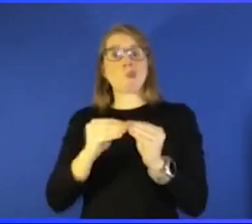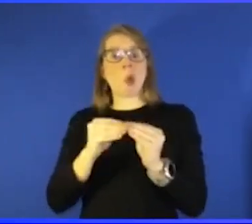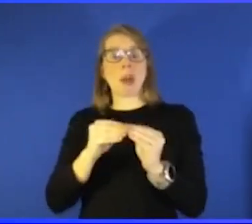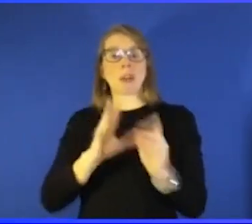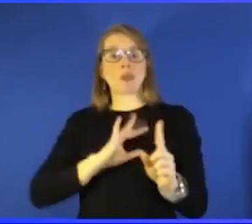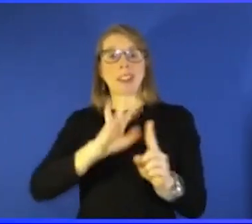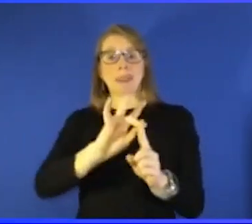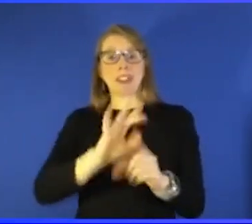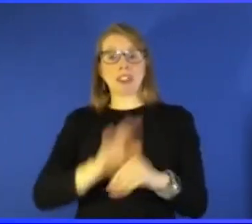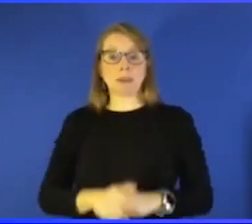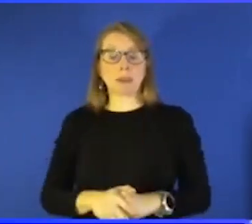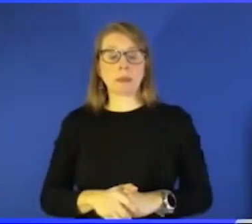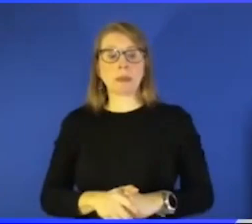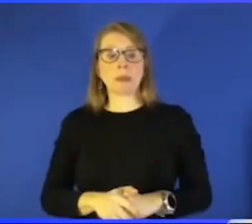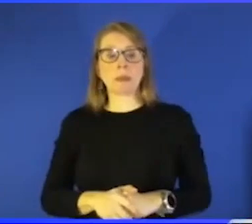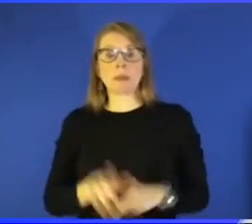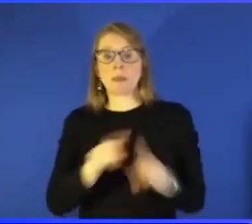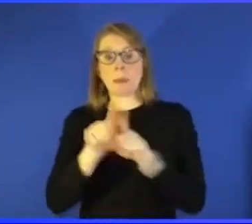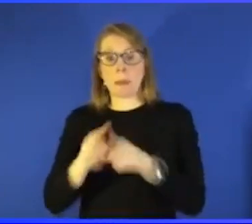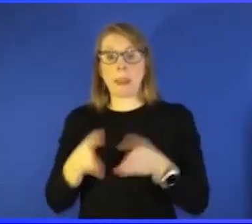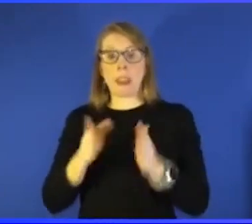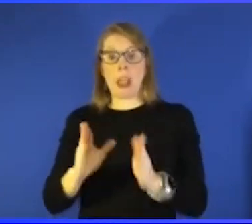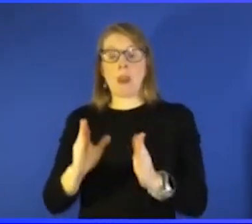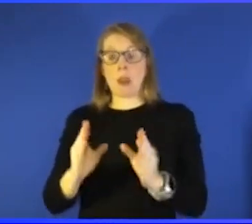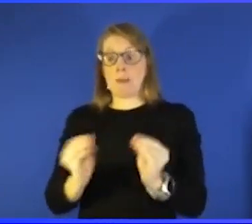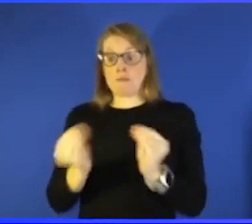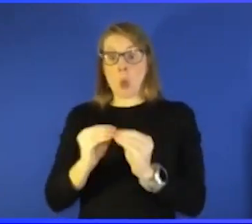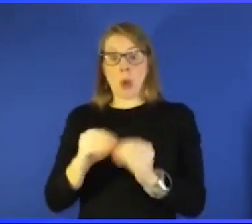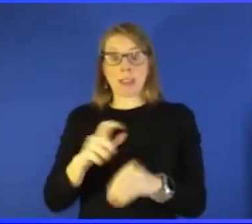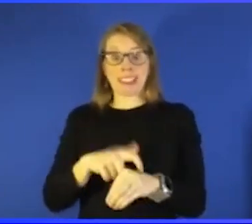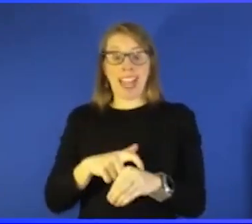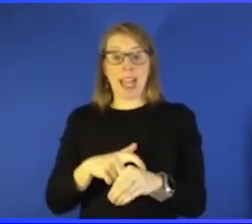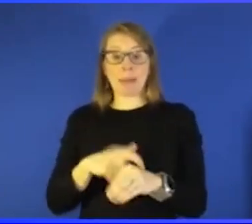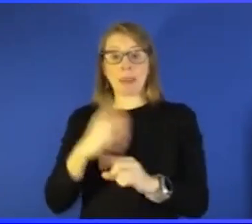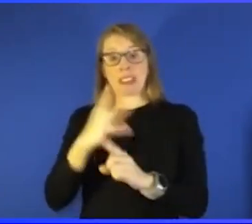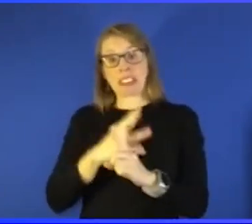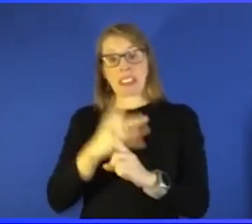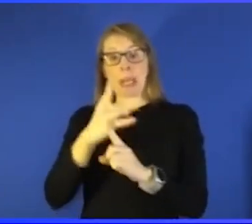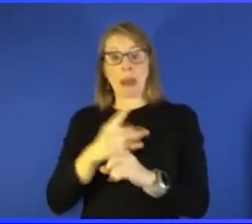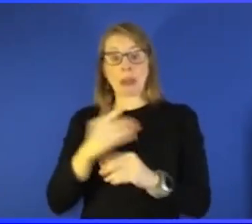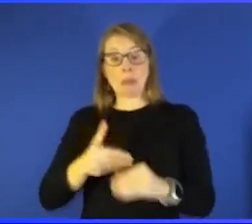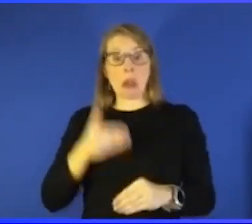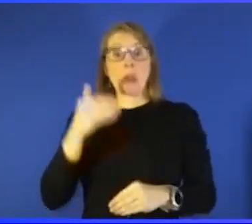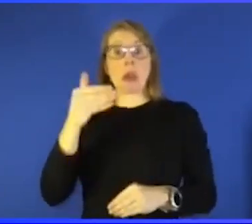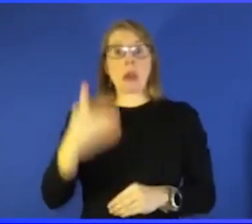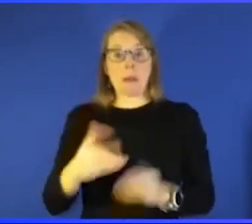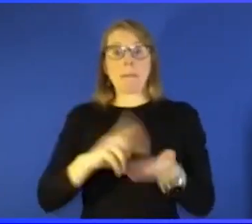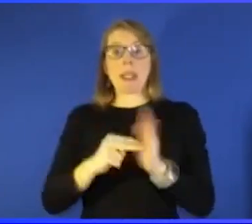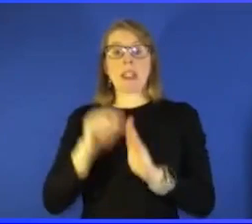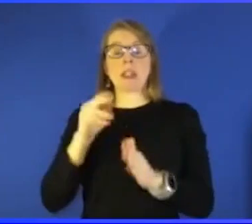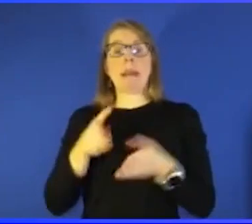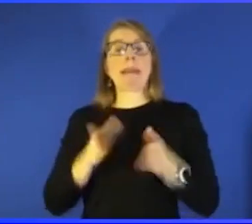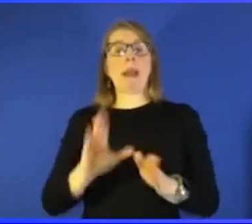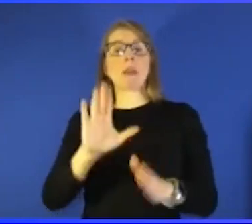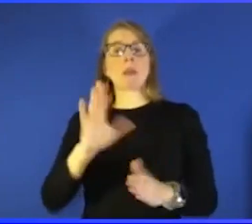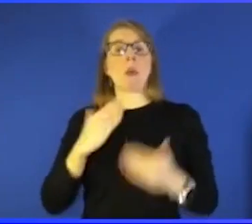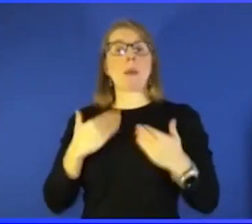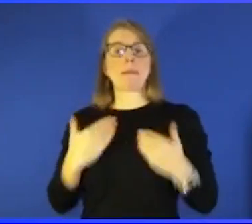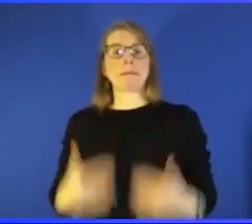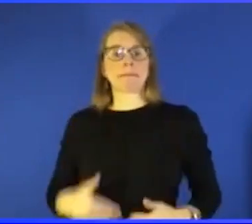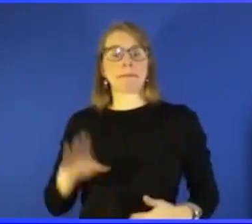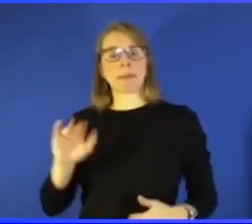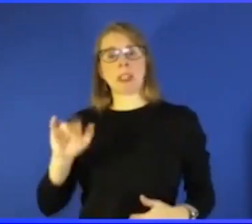that also allowing that further time to elapse, that 6 to 8 months, you are allowing your immune response to